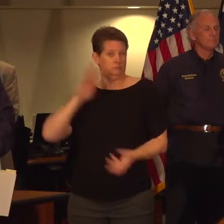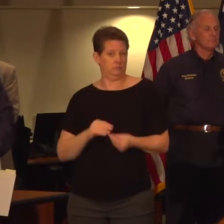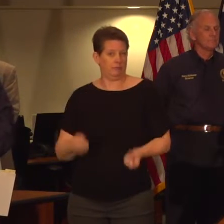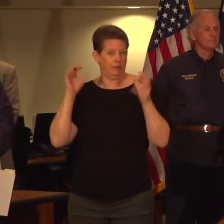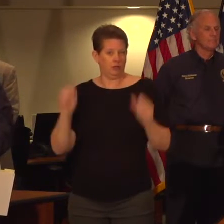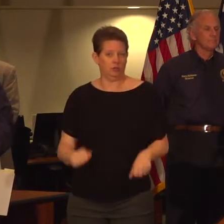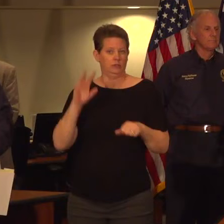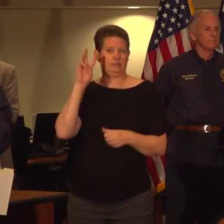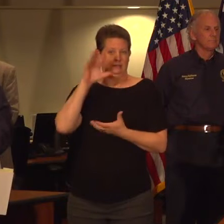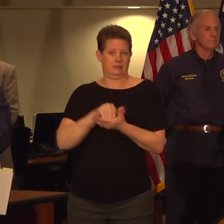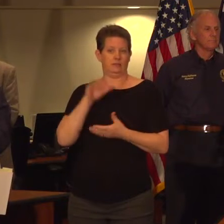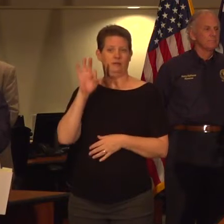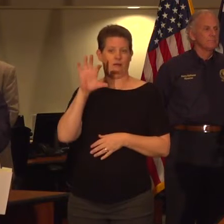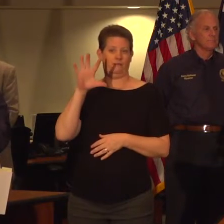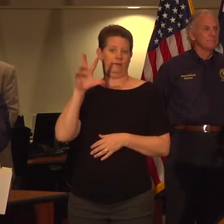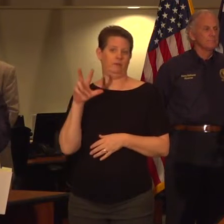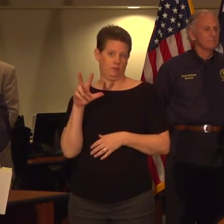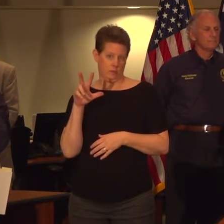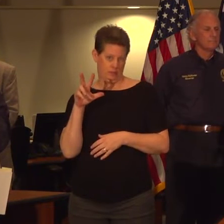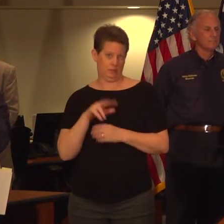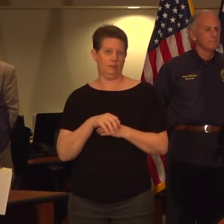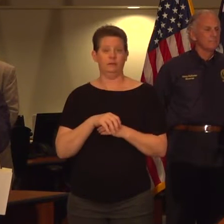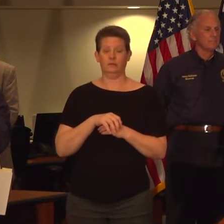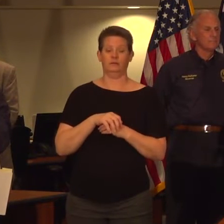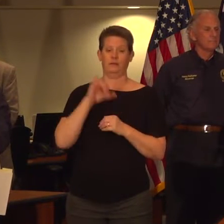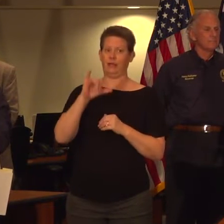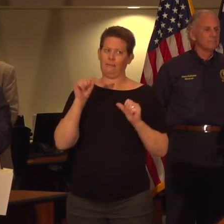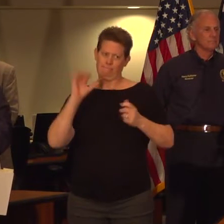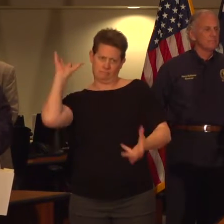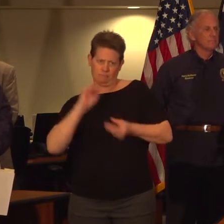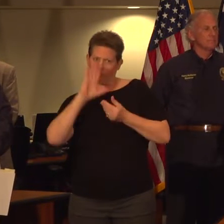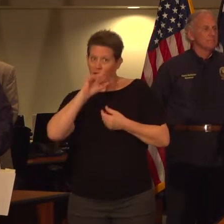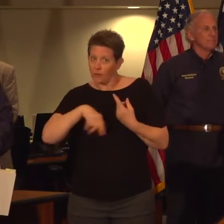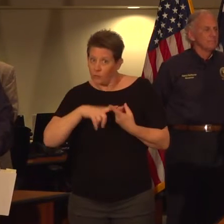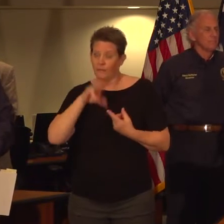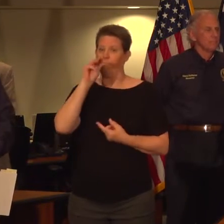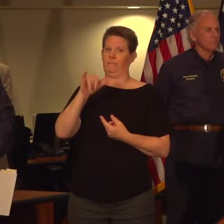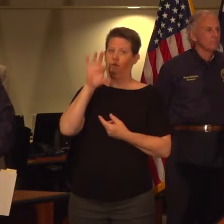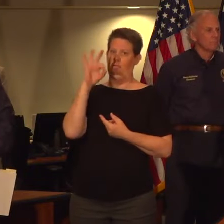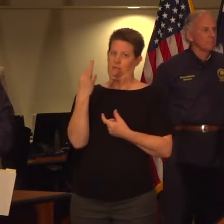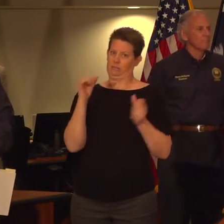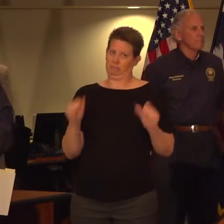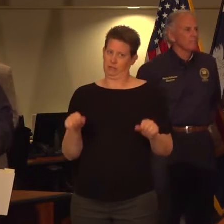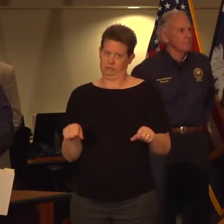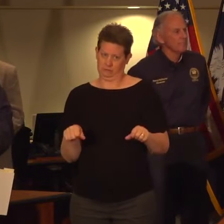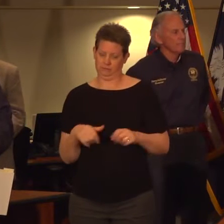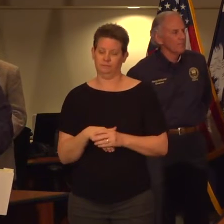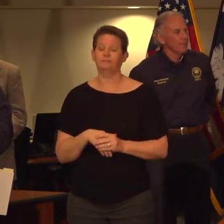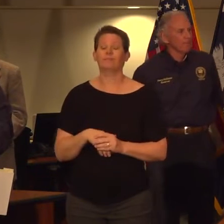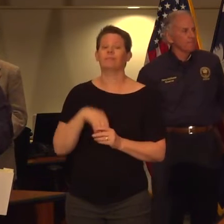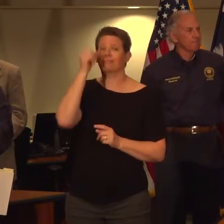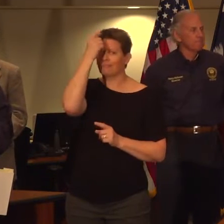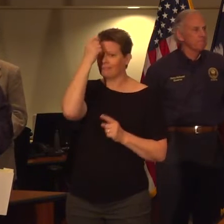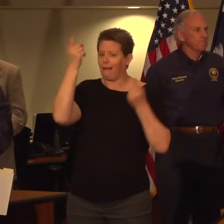6,953 by about May the 9th. Now, so meanwhile, on April the 17th,